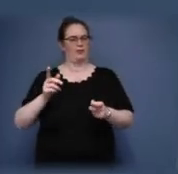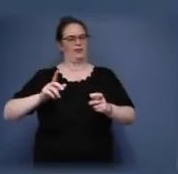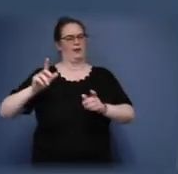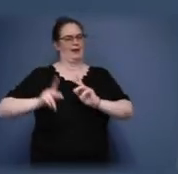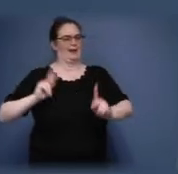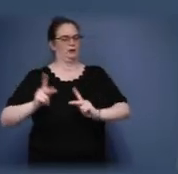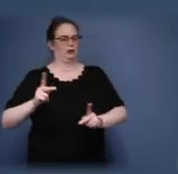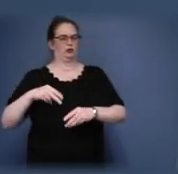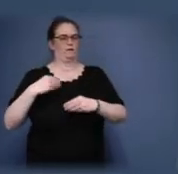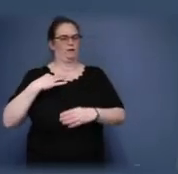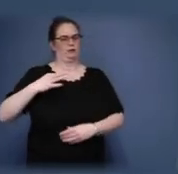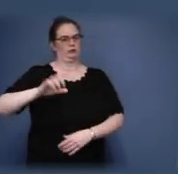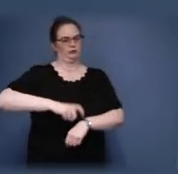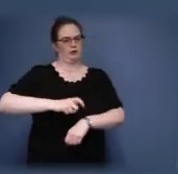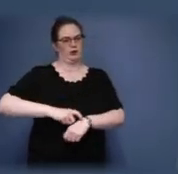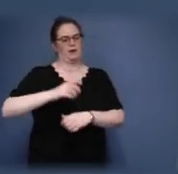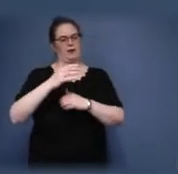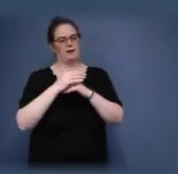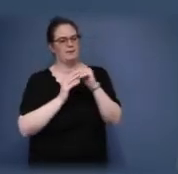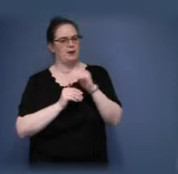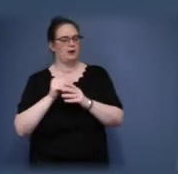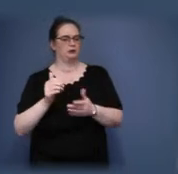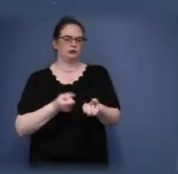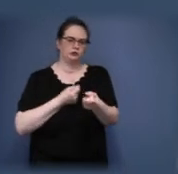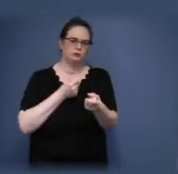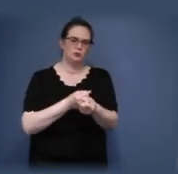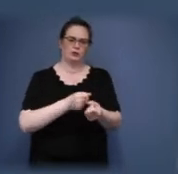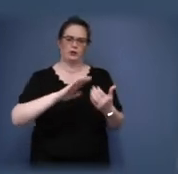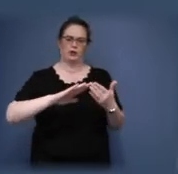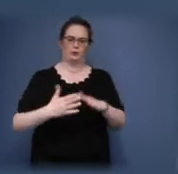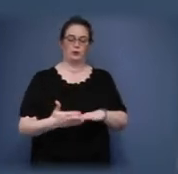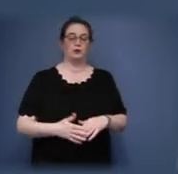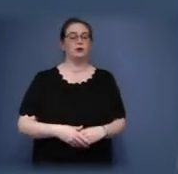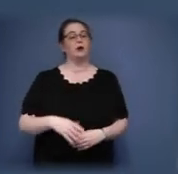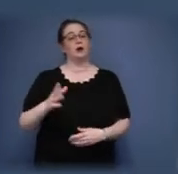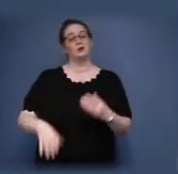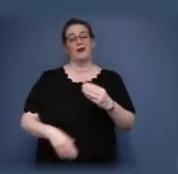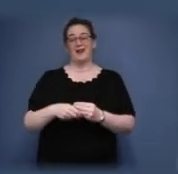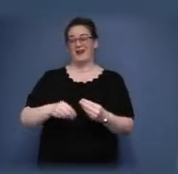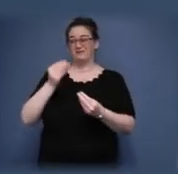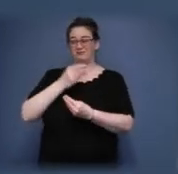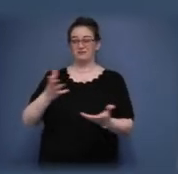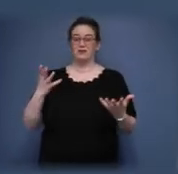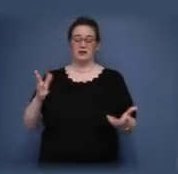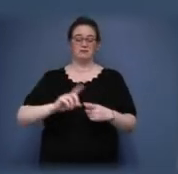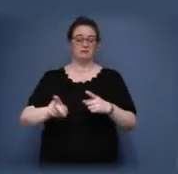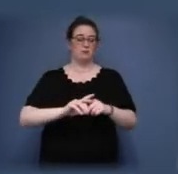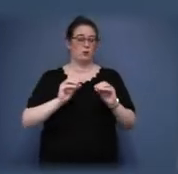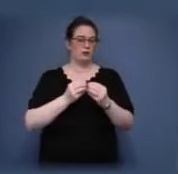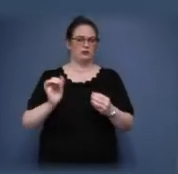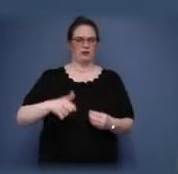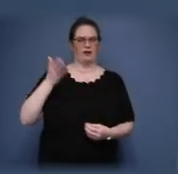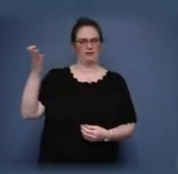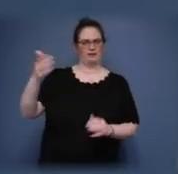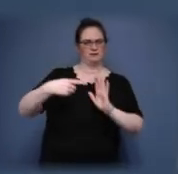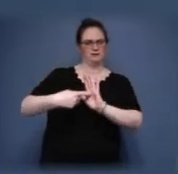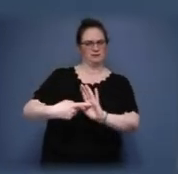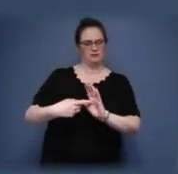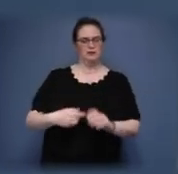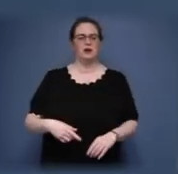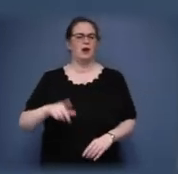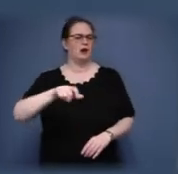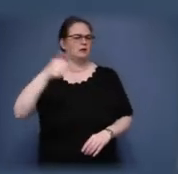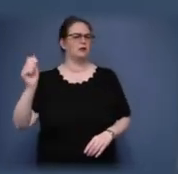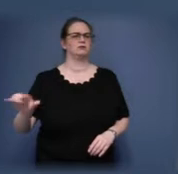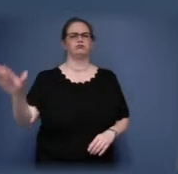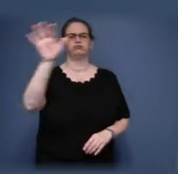time and compassion to support our community. I would also add, certainly there are a lot of organizations like the one you have here and others